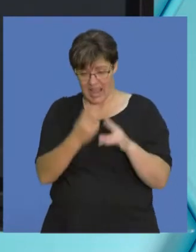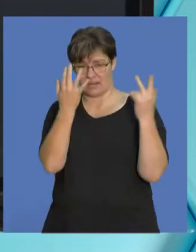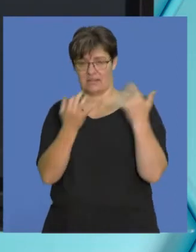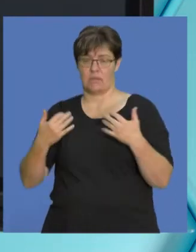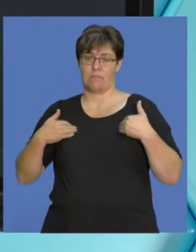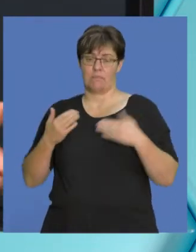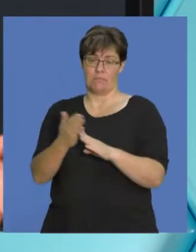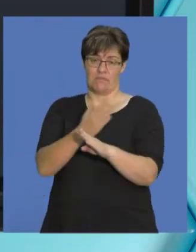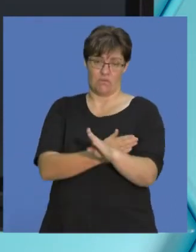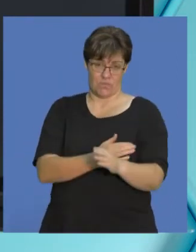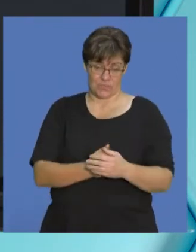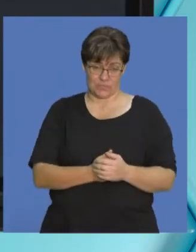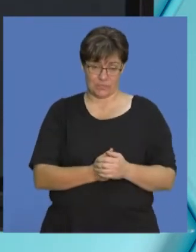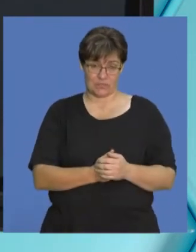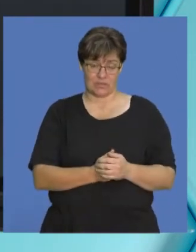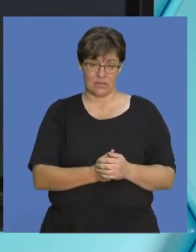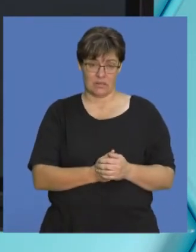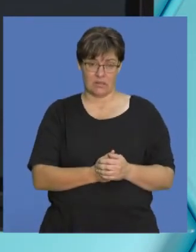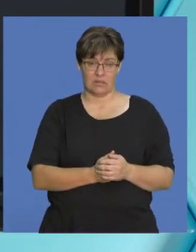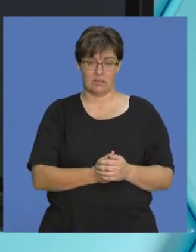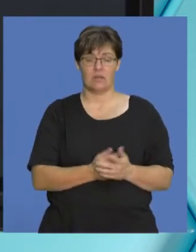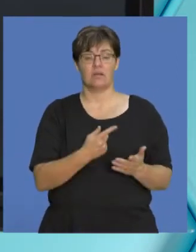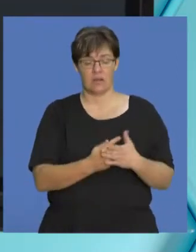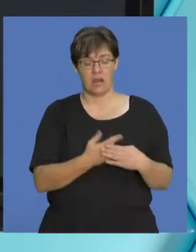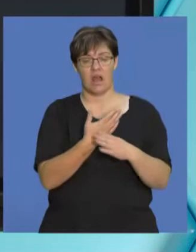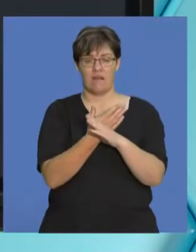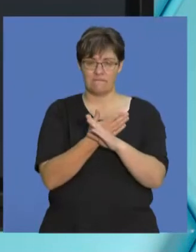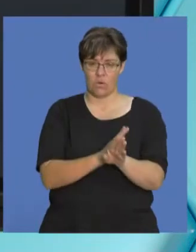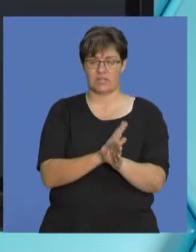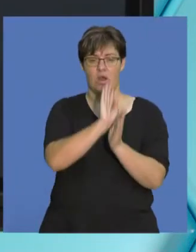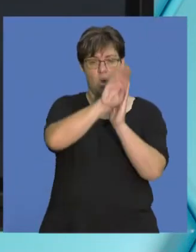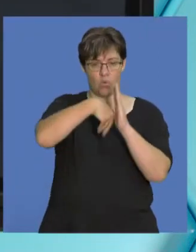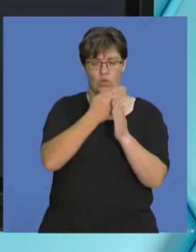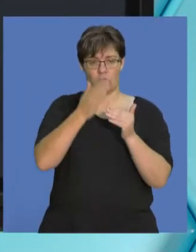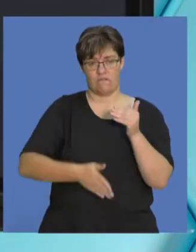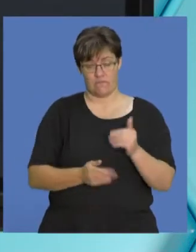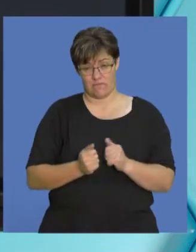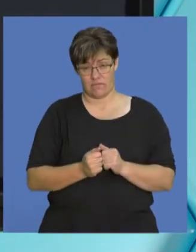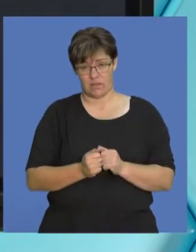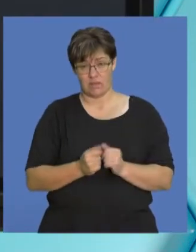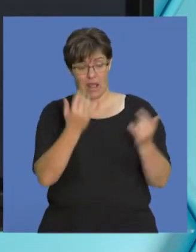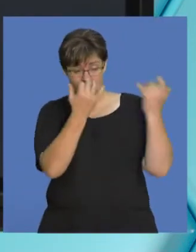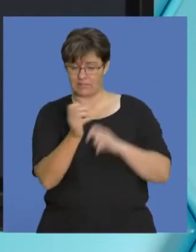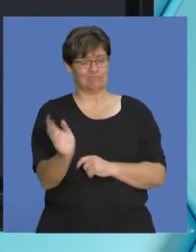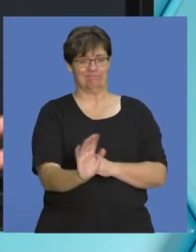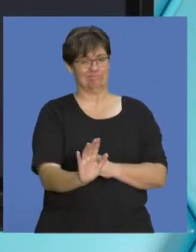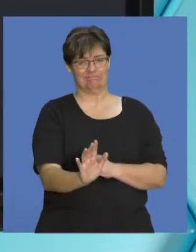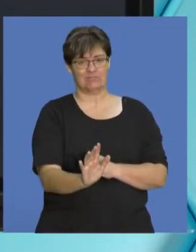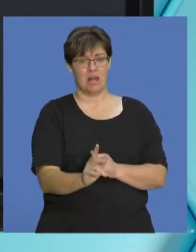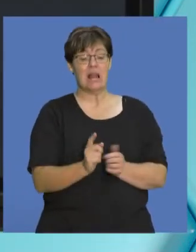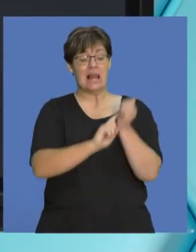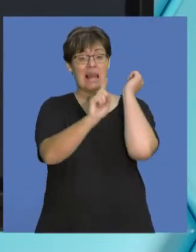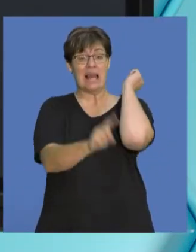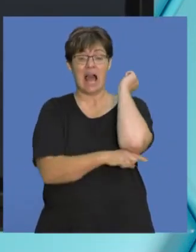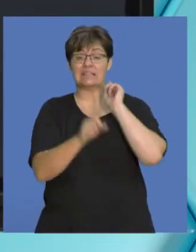and then always avoid rounding off in the midst of your calculation. Only round off when you get to the